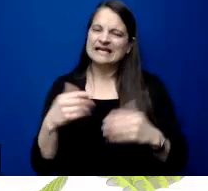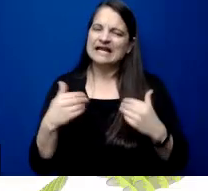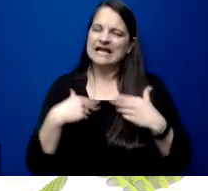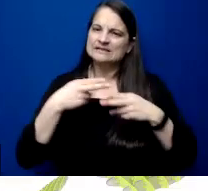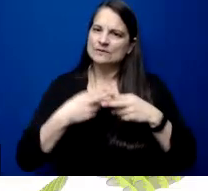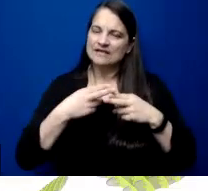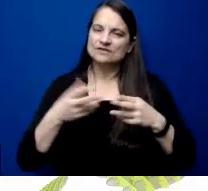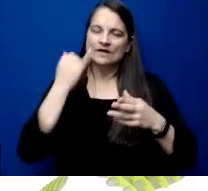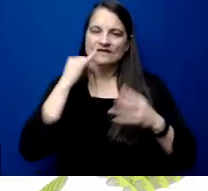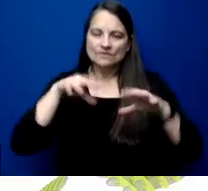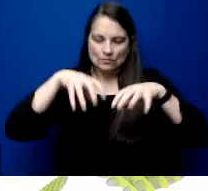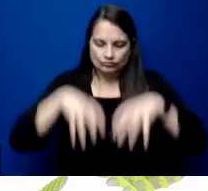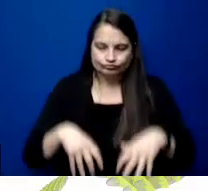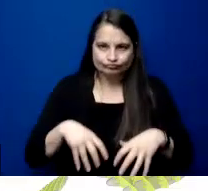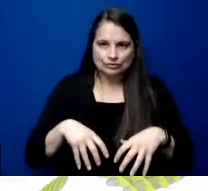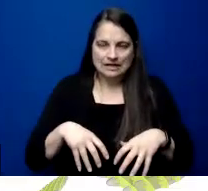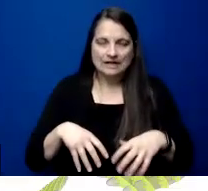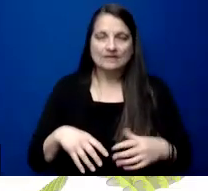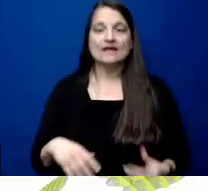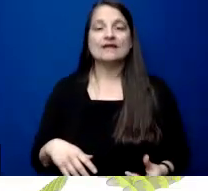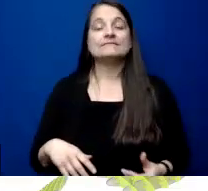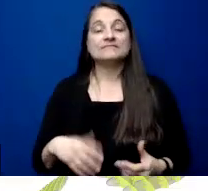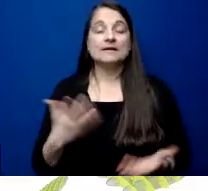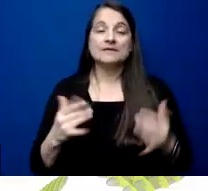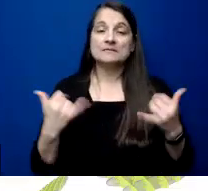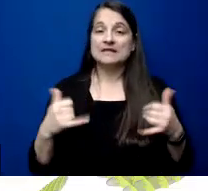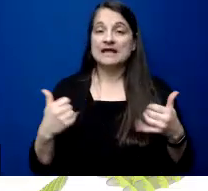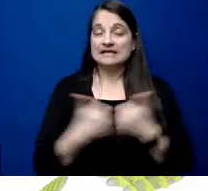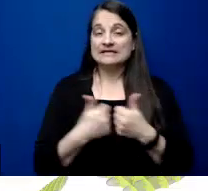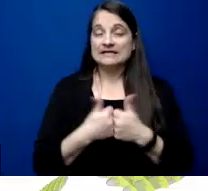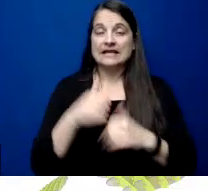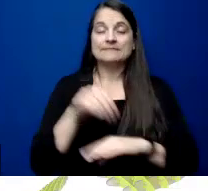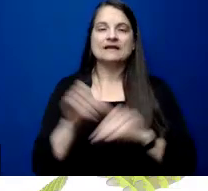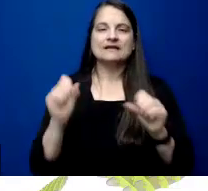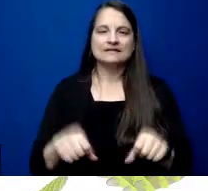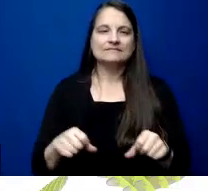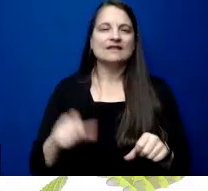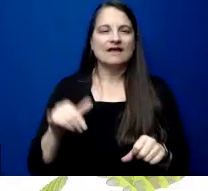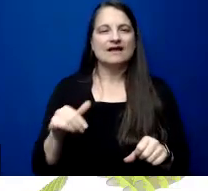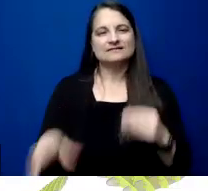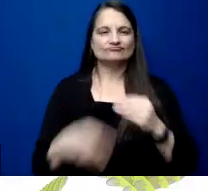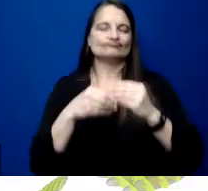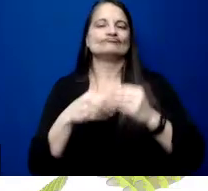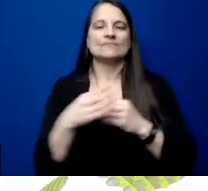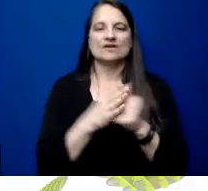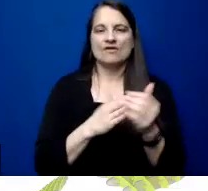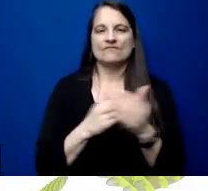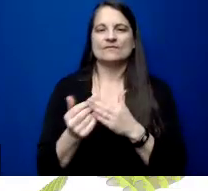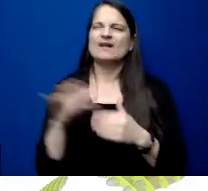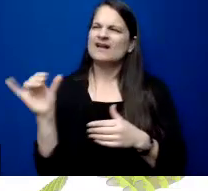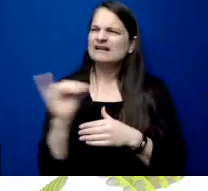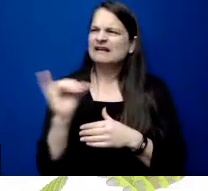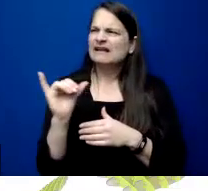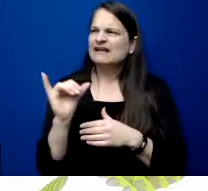it in your lap, maybe if you're playing game night, it can be kind of that extra level of comfort, similar to like a weighted lap